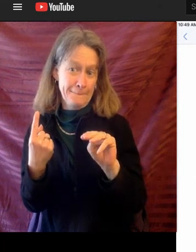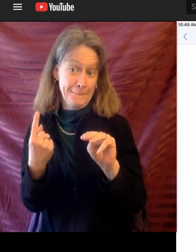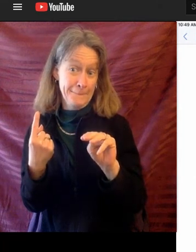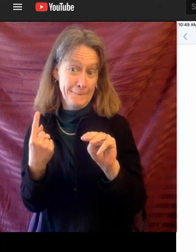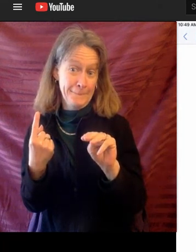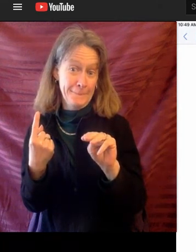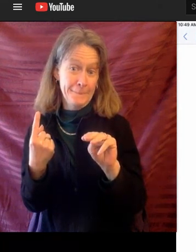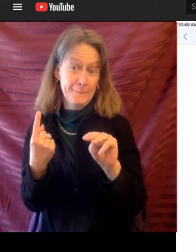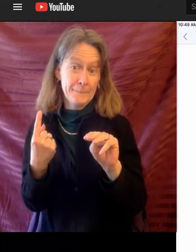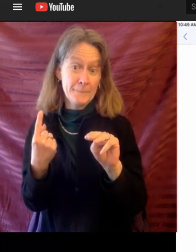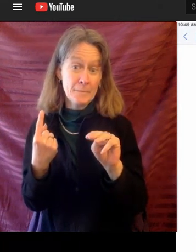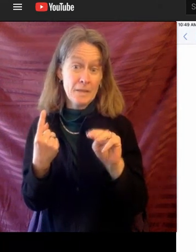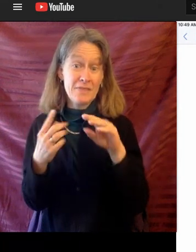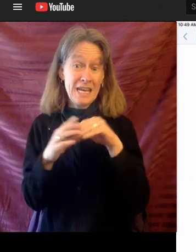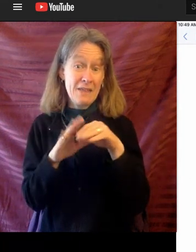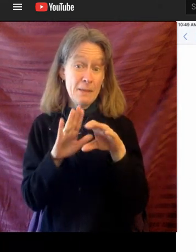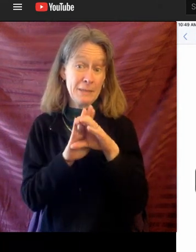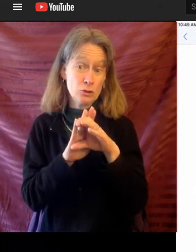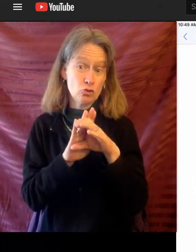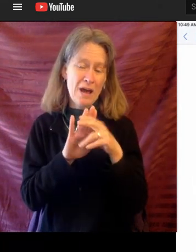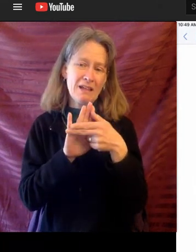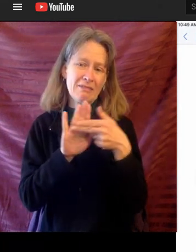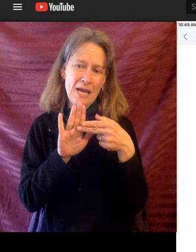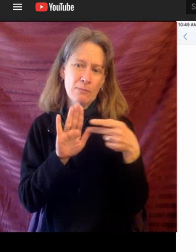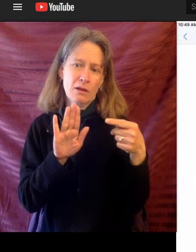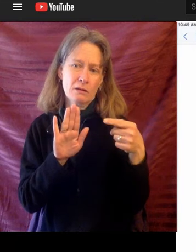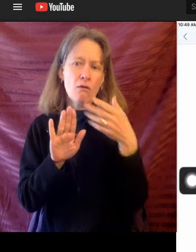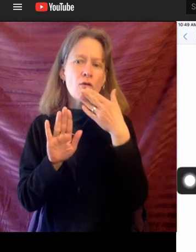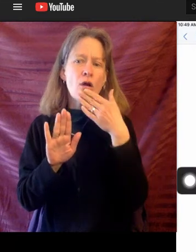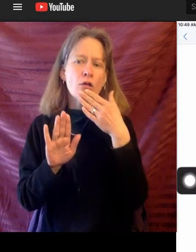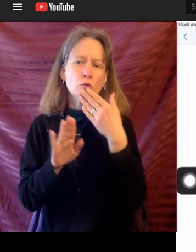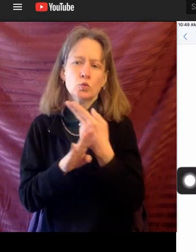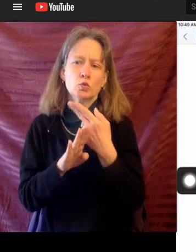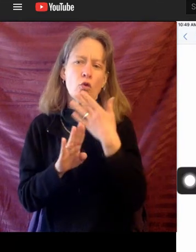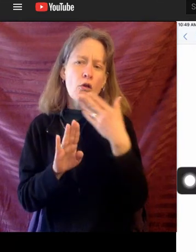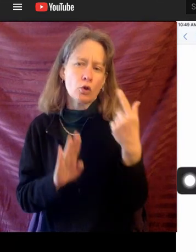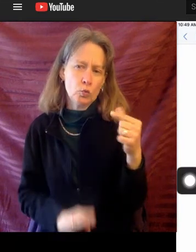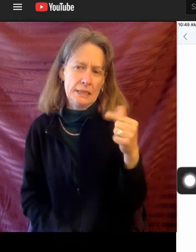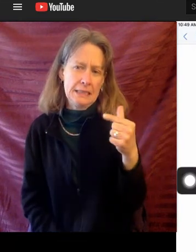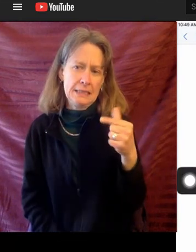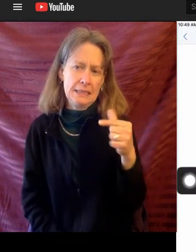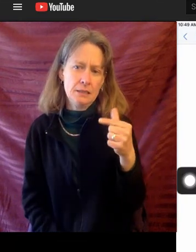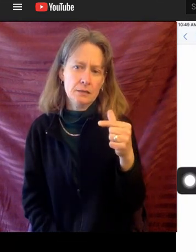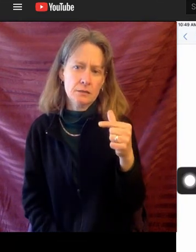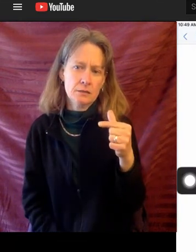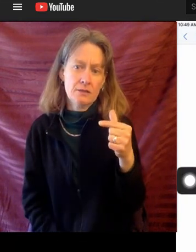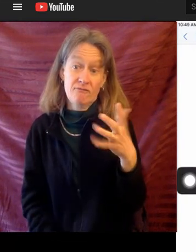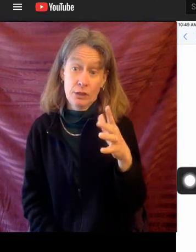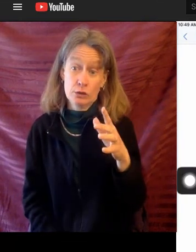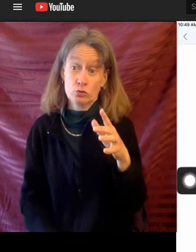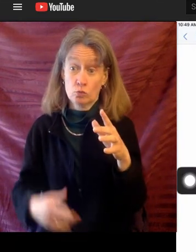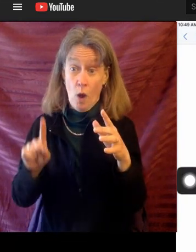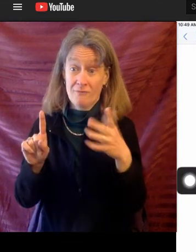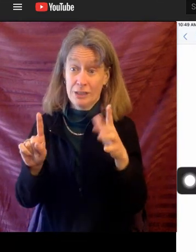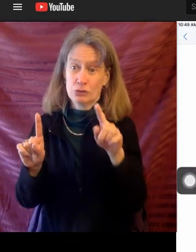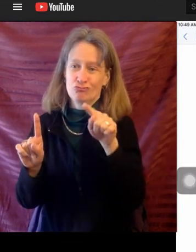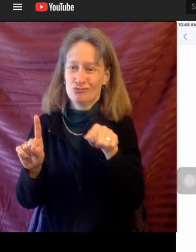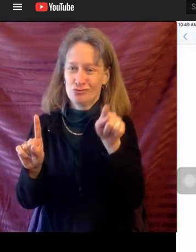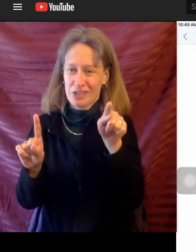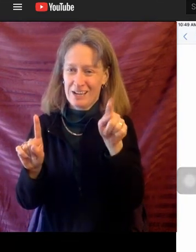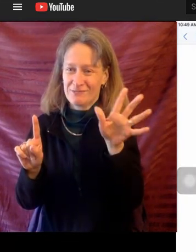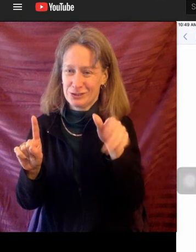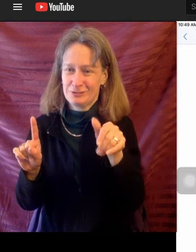And in my picture, I labeled it in green. So check, we did that.